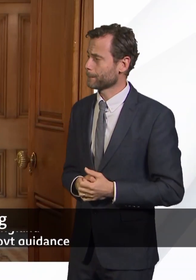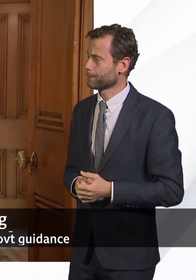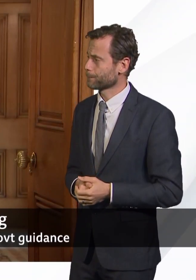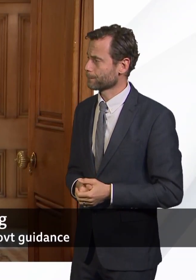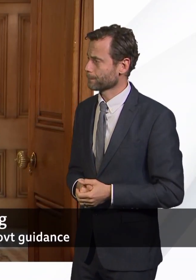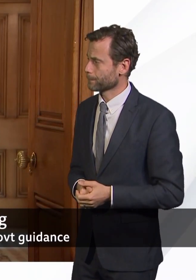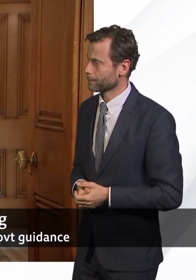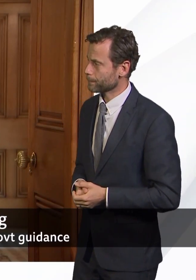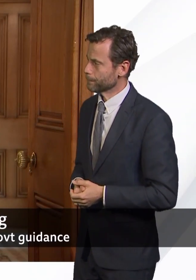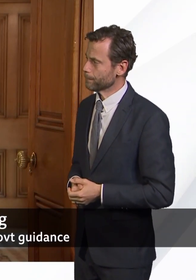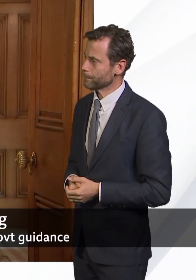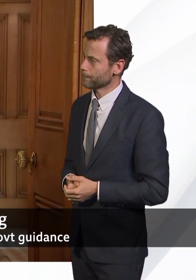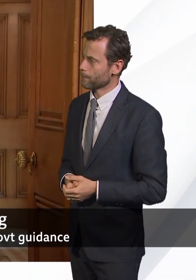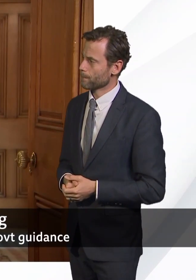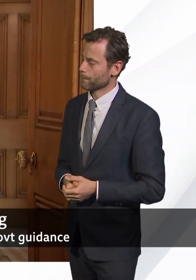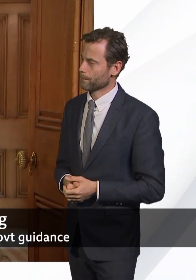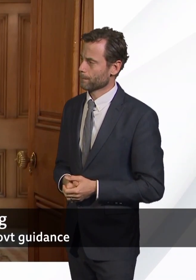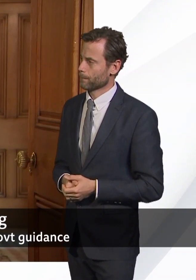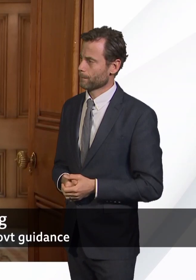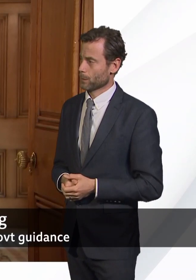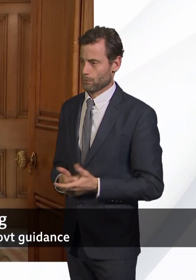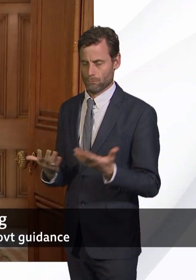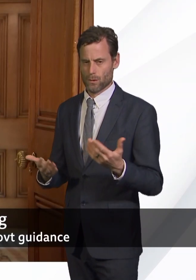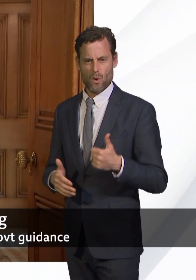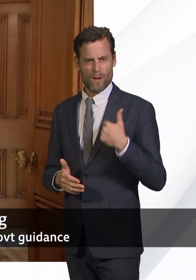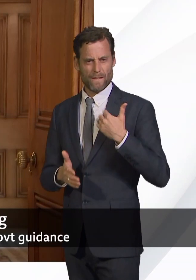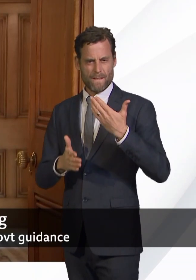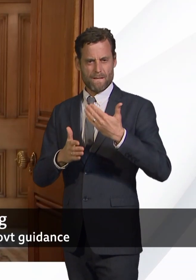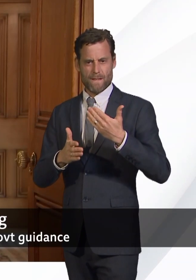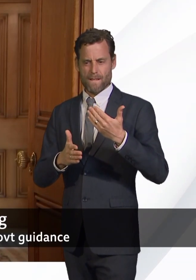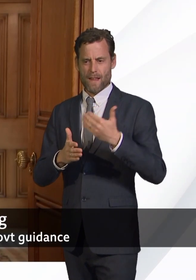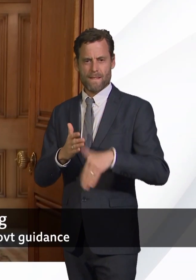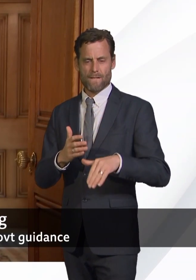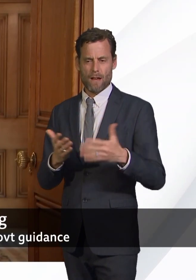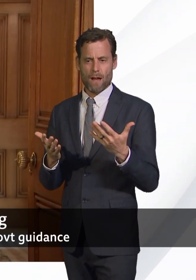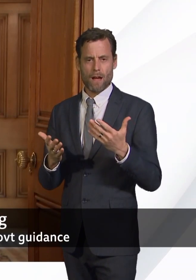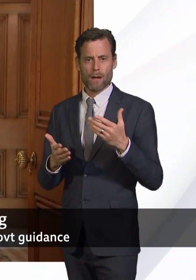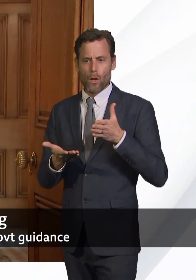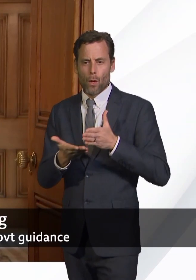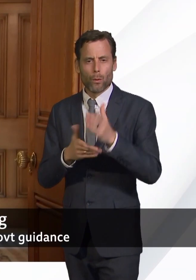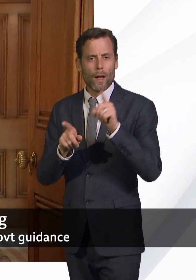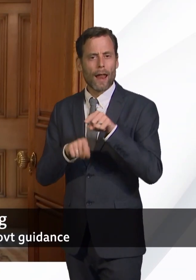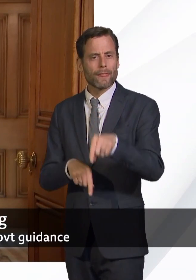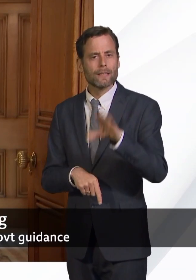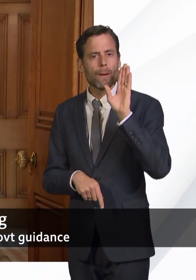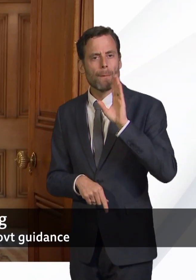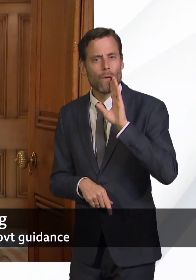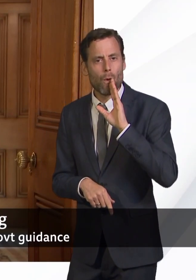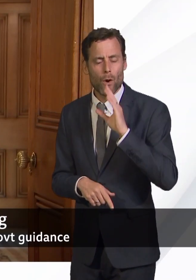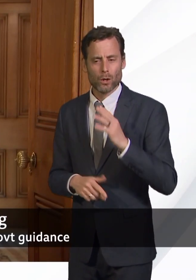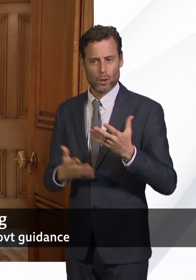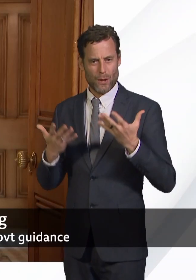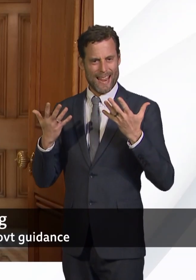is no visibility and no precedent with which to accurately judge the state of the housing